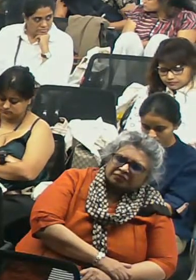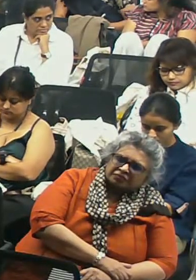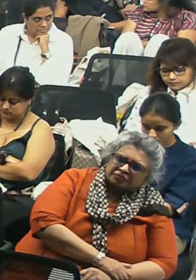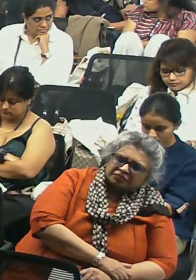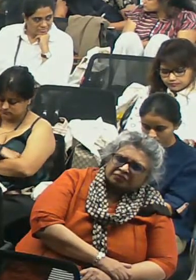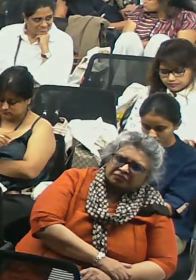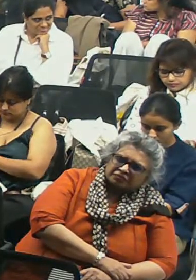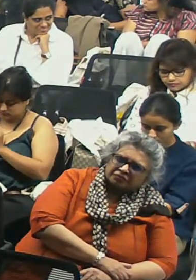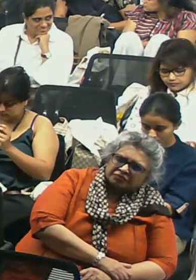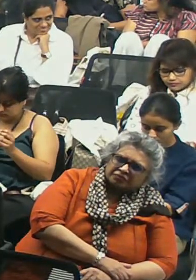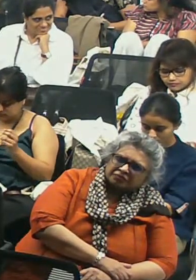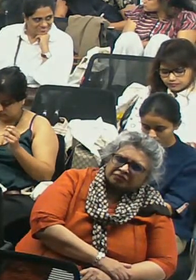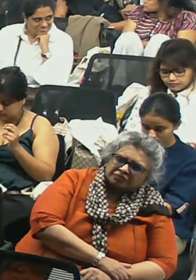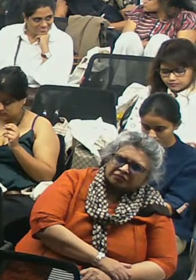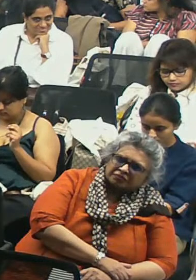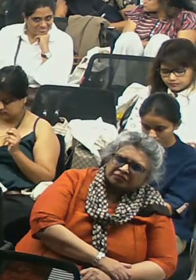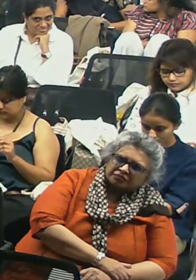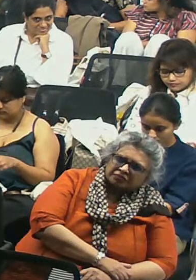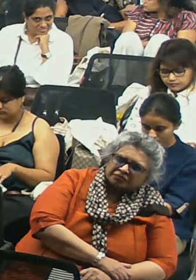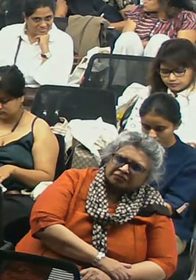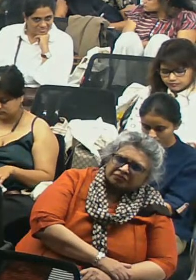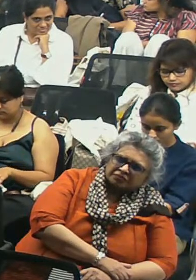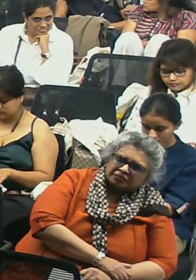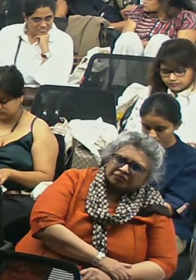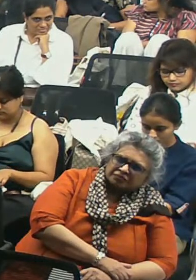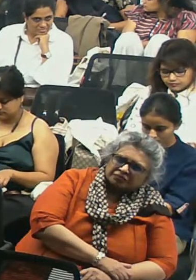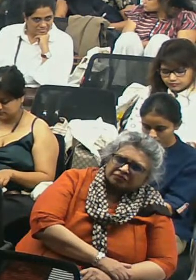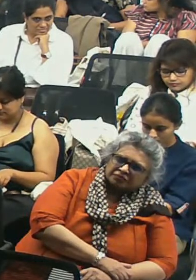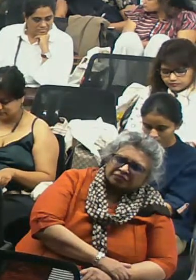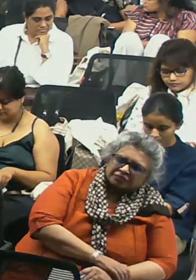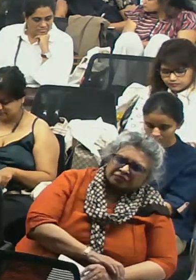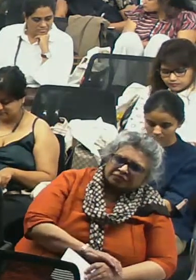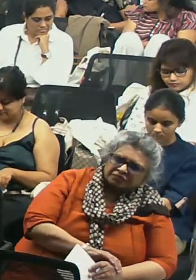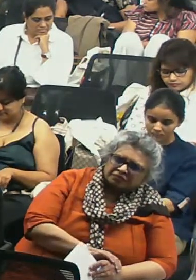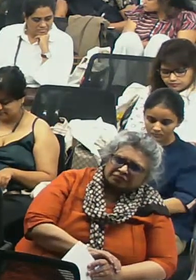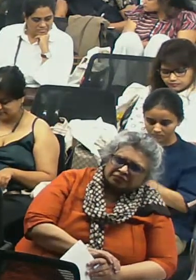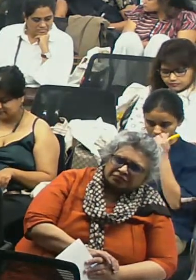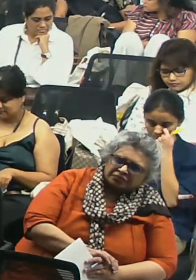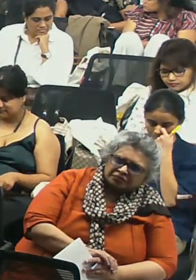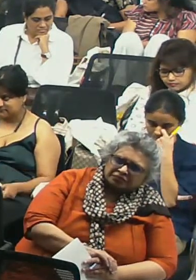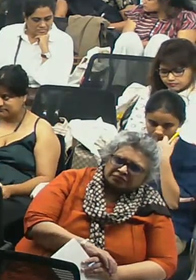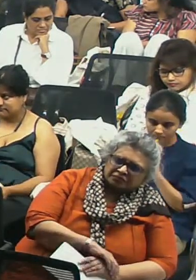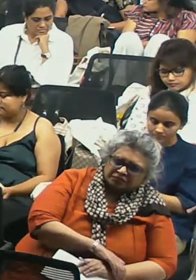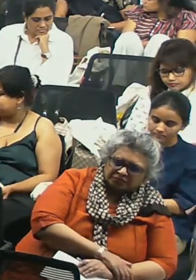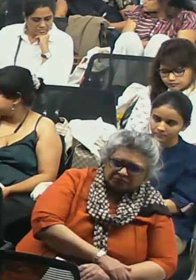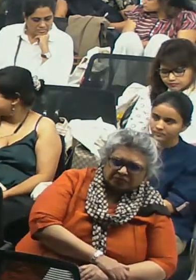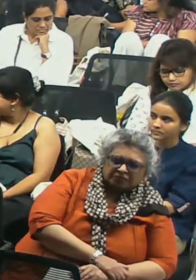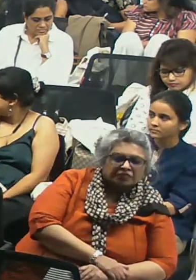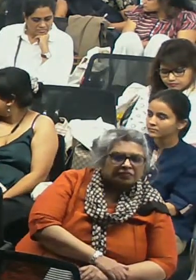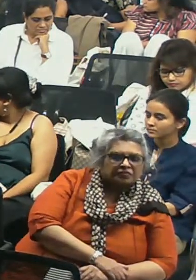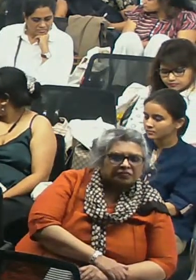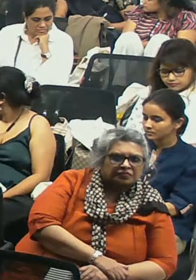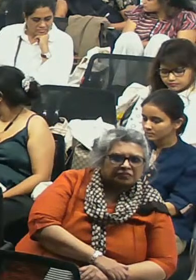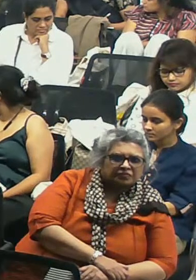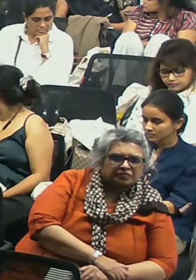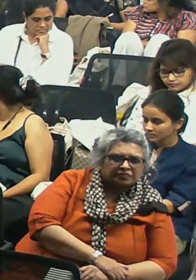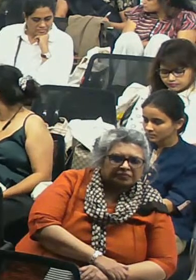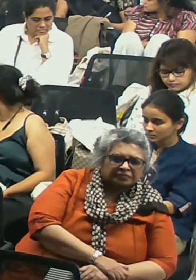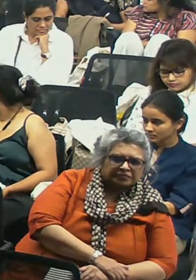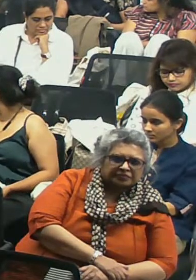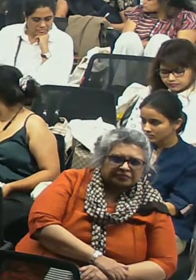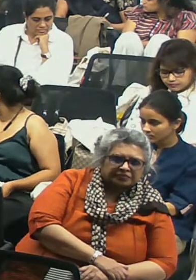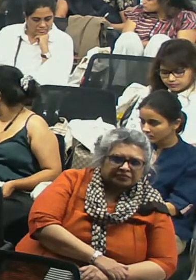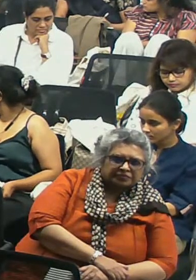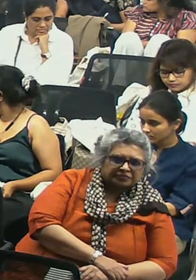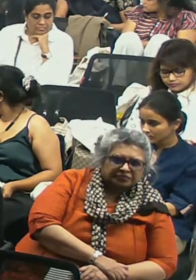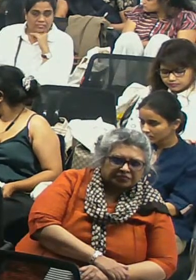work is not necessarily accessible for all people. For example, even when I walk around here and I see an ISL interpreter right now, there's not a